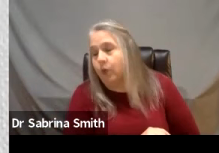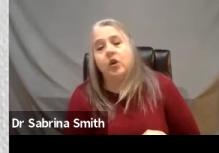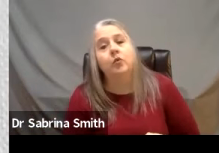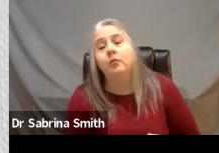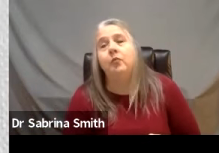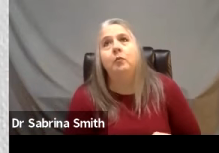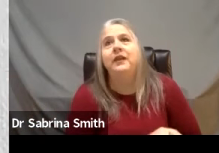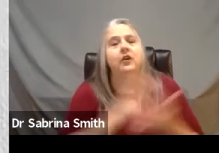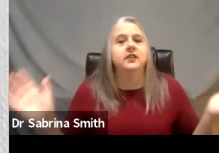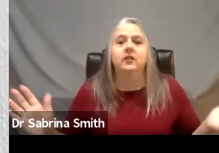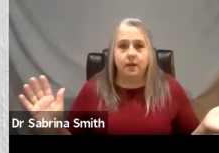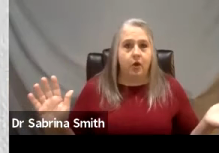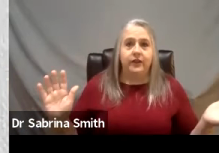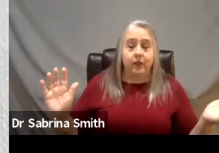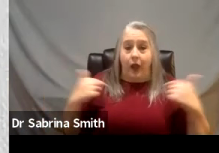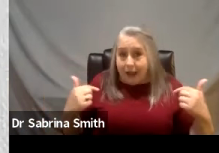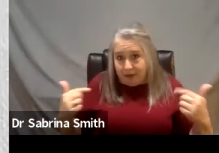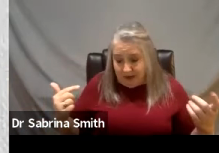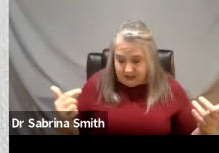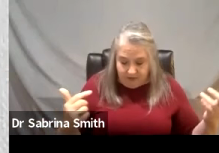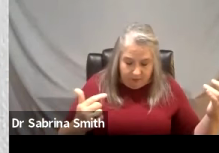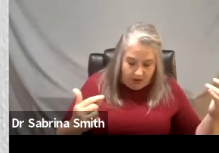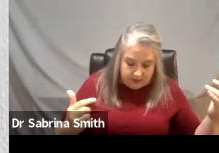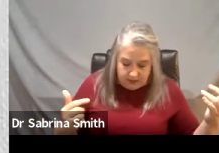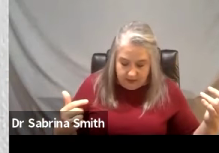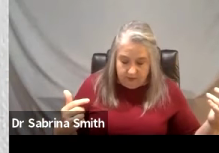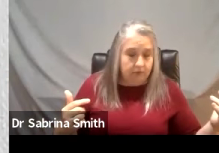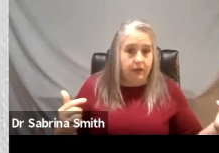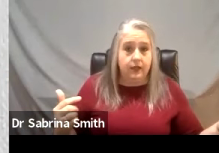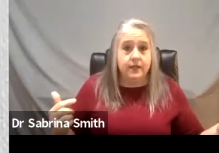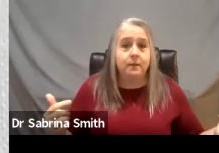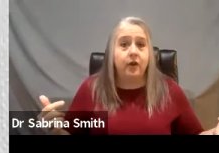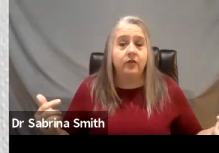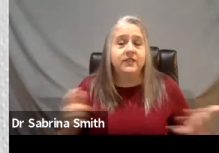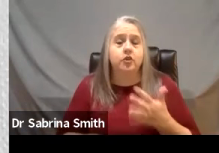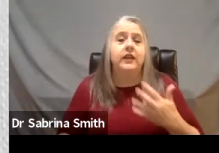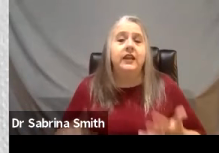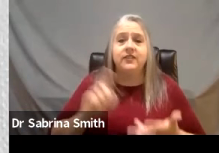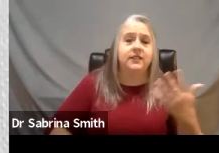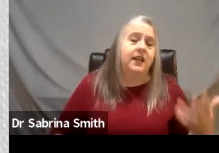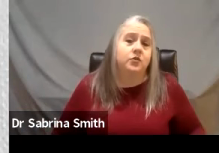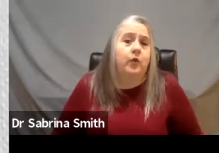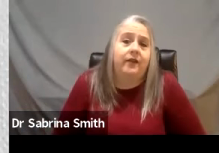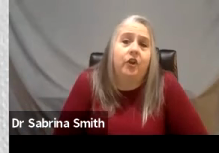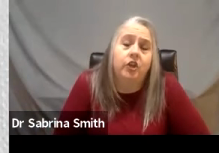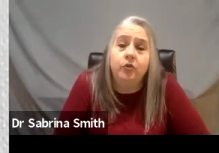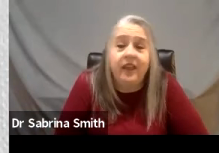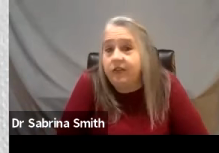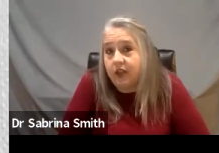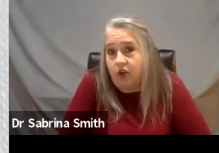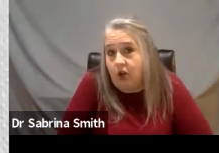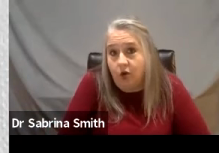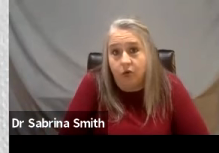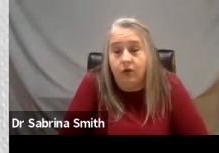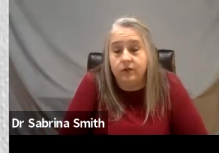We're the worst. We'll beat ourselves up all day long. I beat myself up constantly. It doesn't matter if it's a screening, if it's a test, whatever. You think